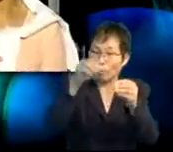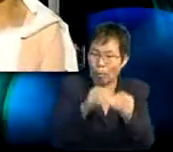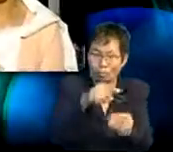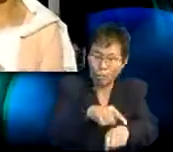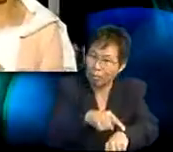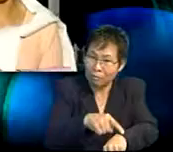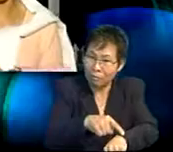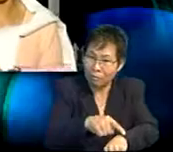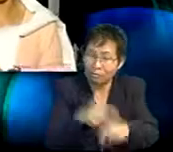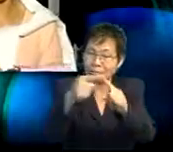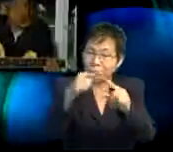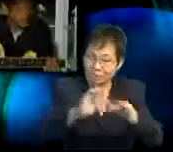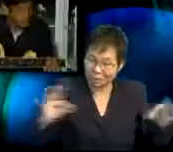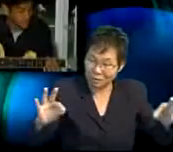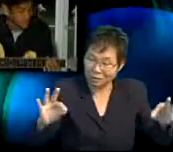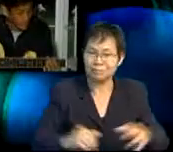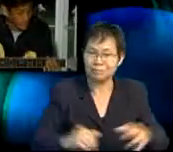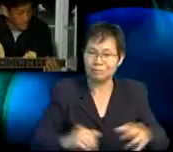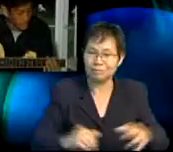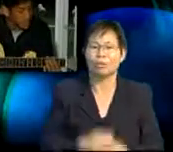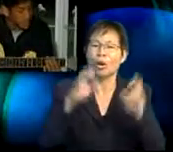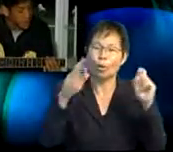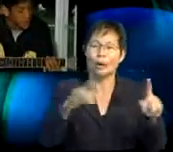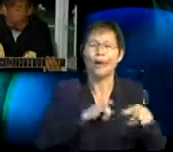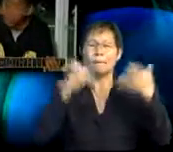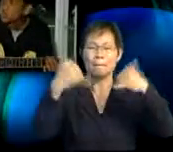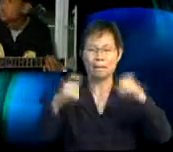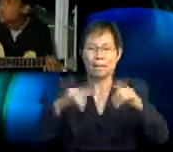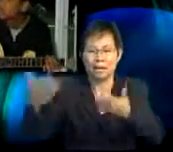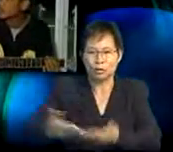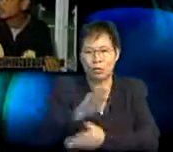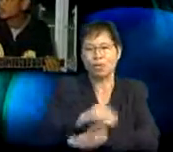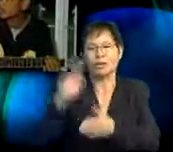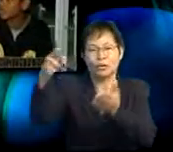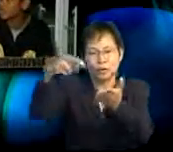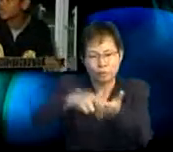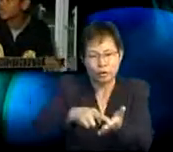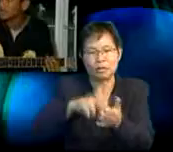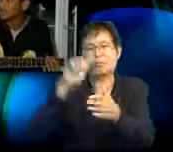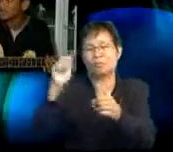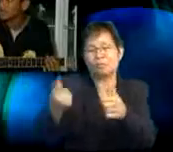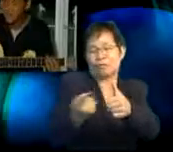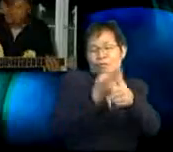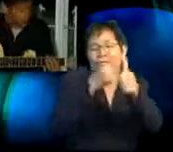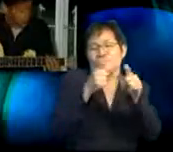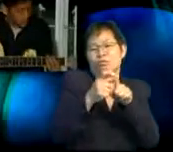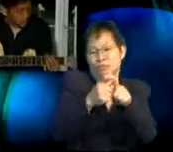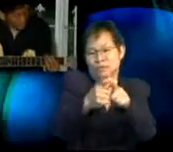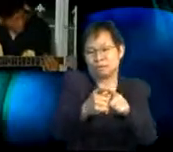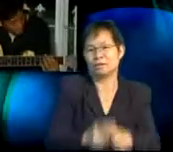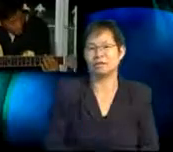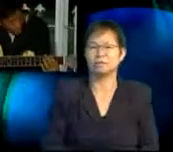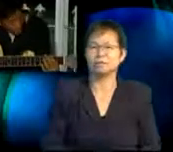time to the sentence. Okay, I'll play the intro and you repeat the first verse. Okay.